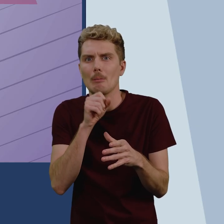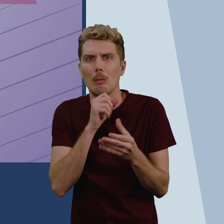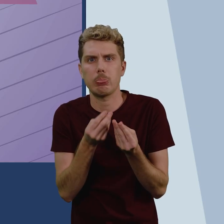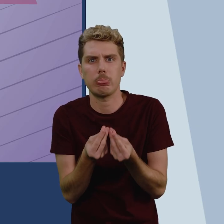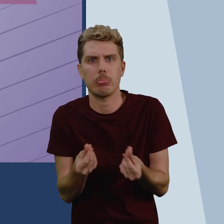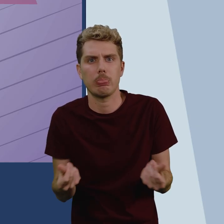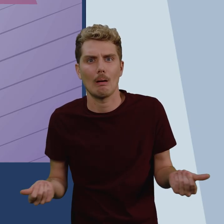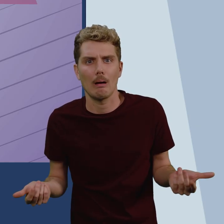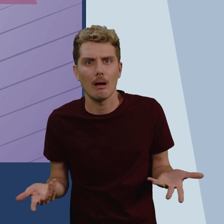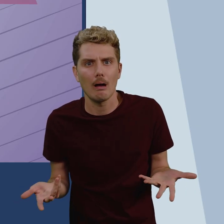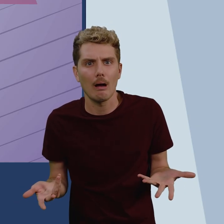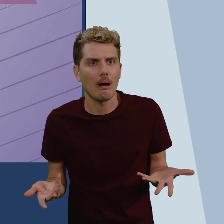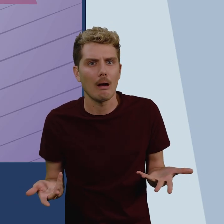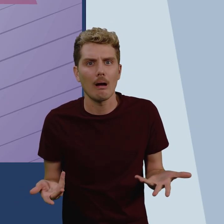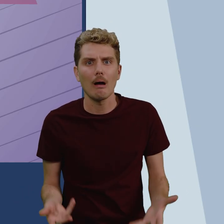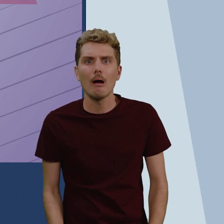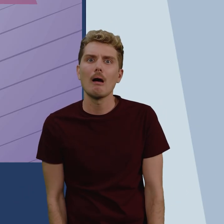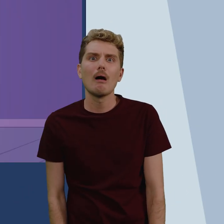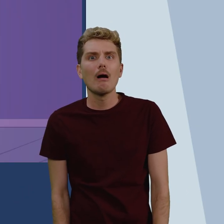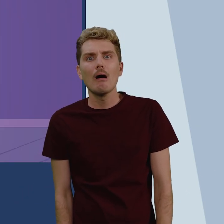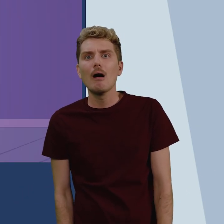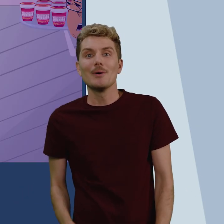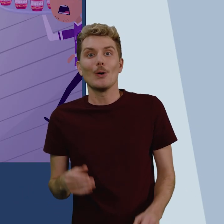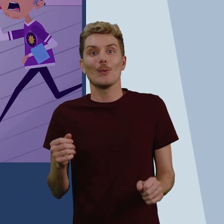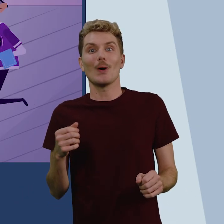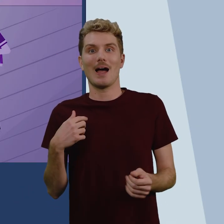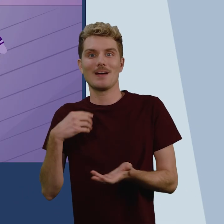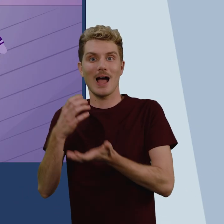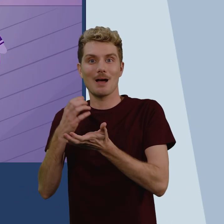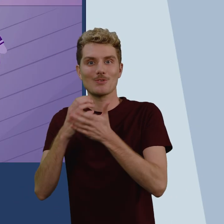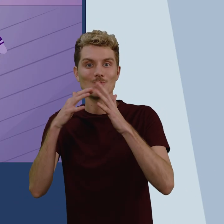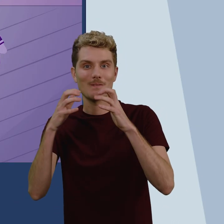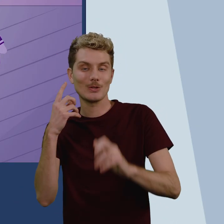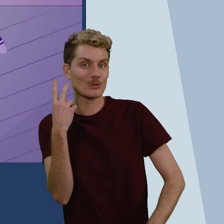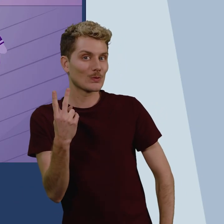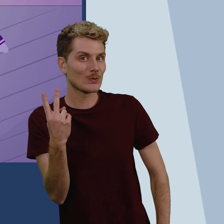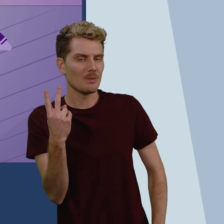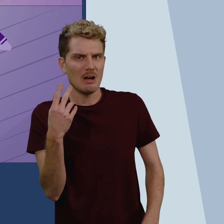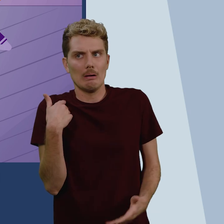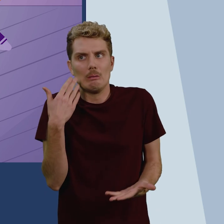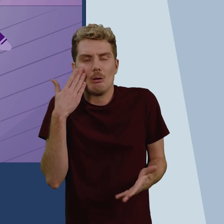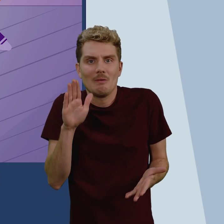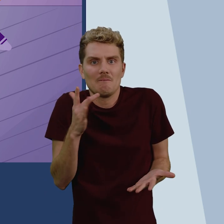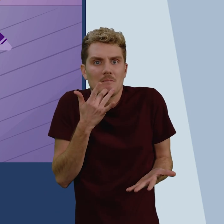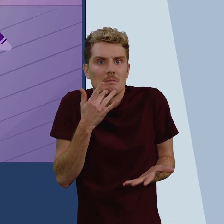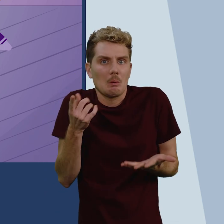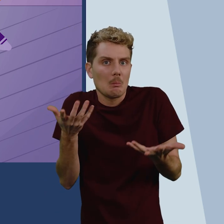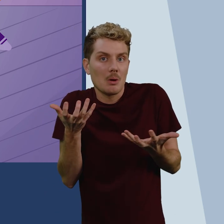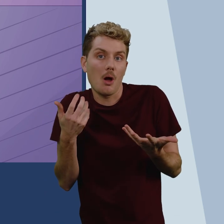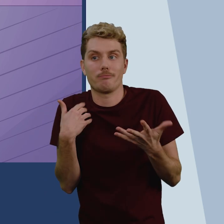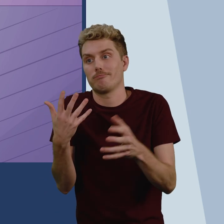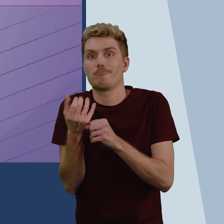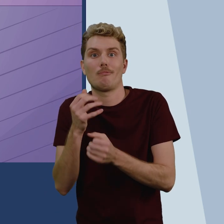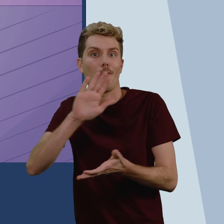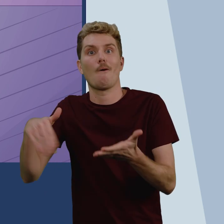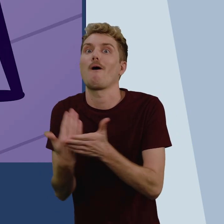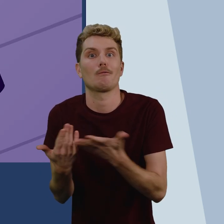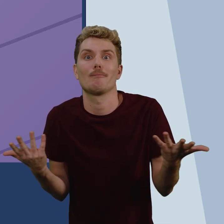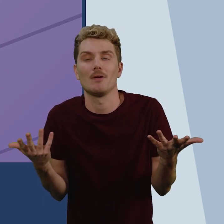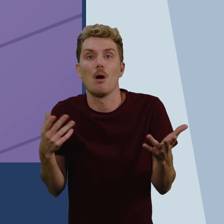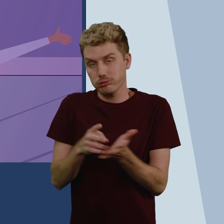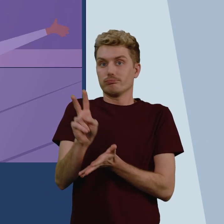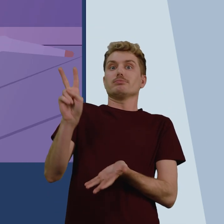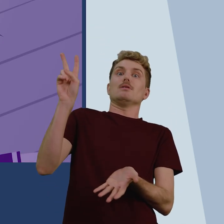I had ice cream. Cup of ramen for 2. I didn't know which flavor you wanted, so I made them